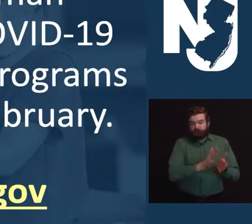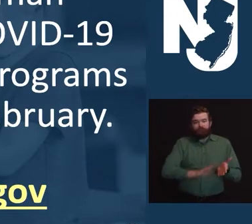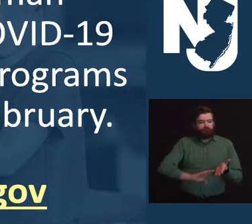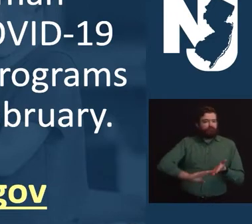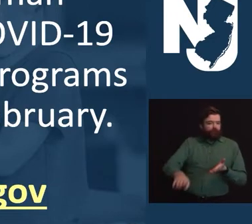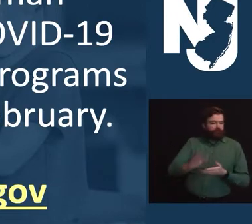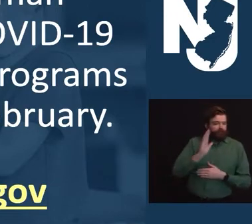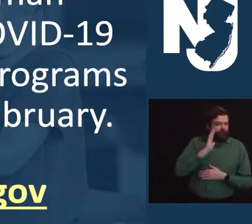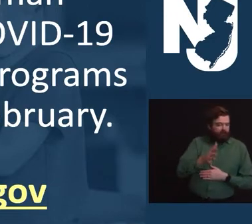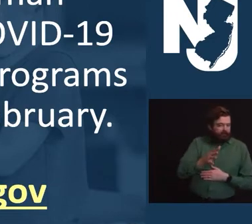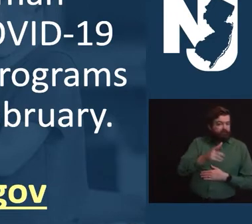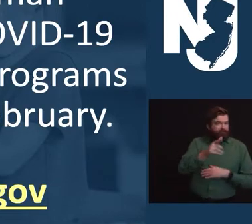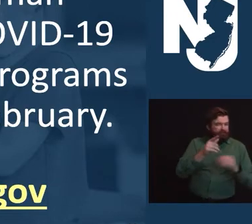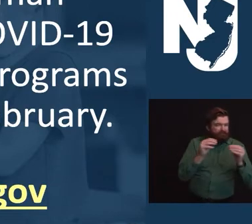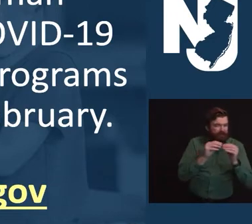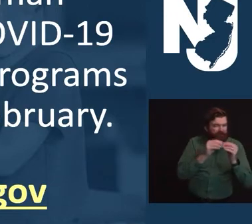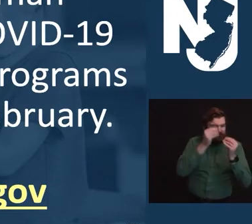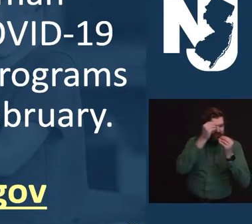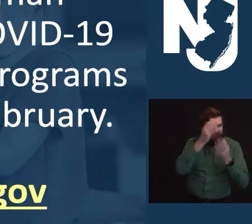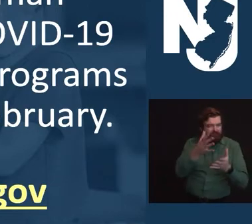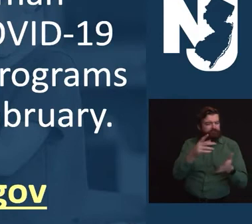information, please visit that website,